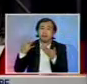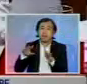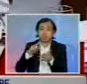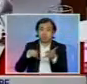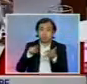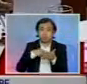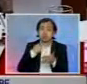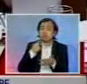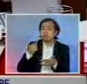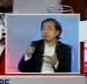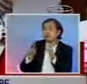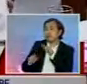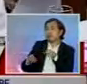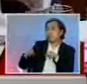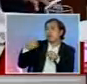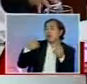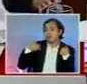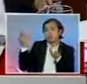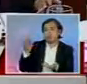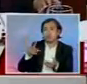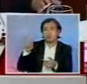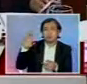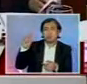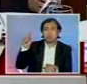have with me the original copy of transfer certificate of title number